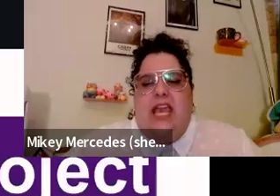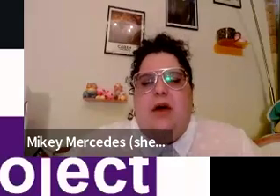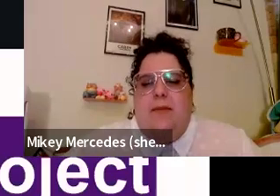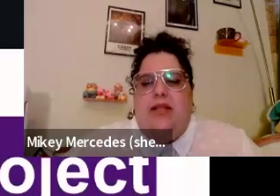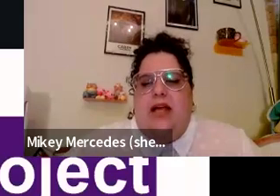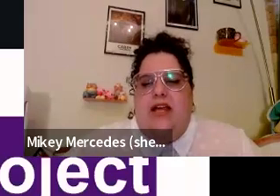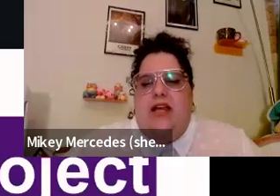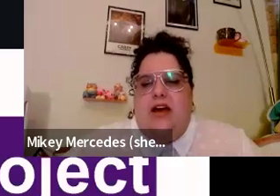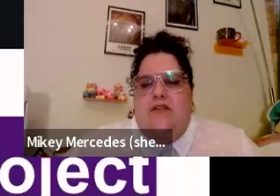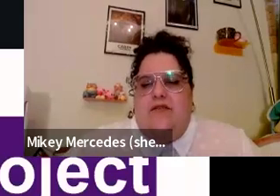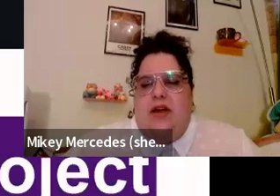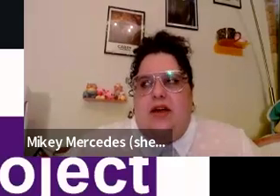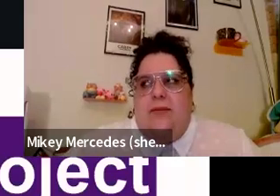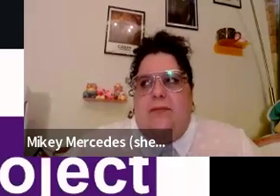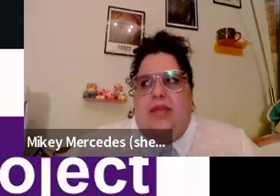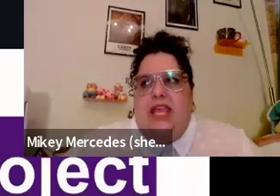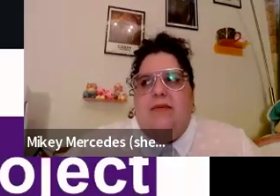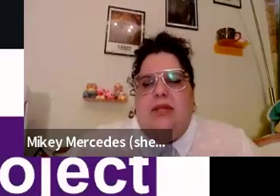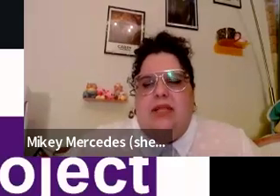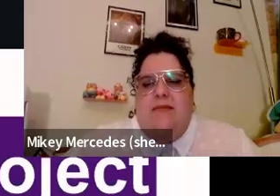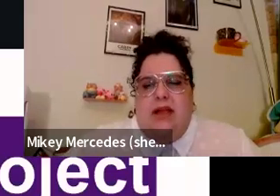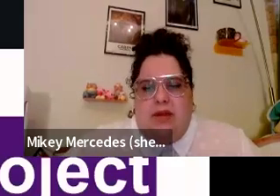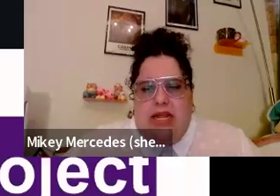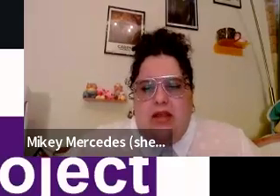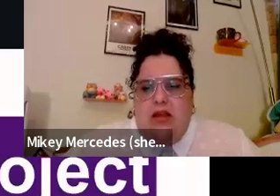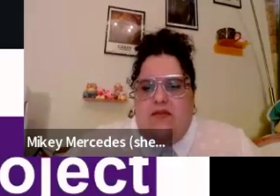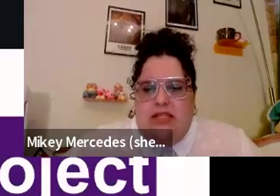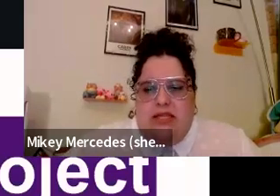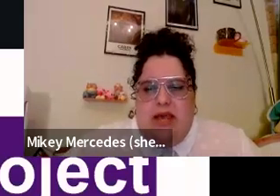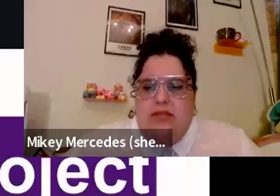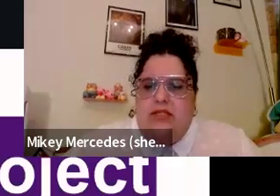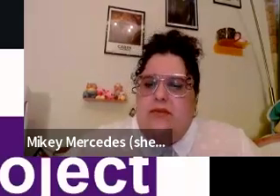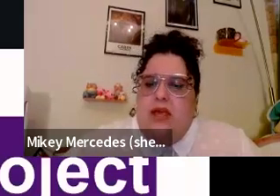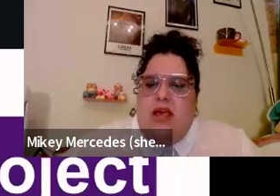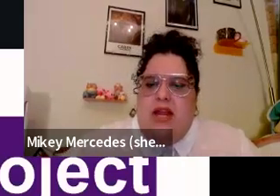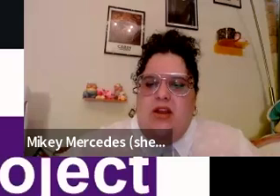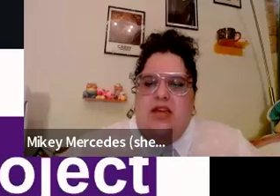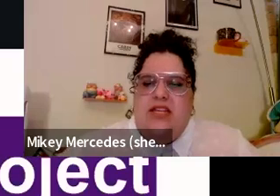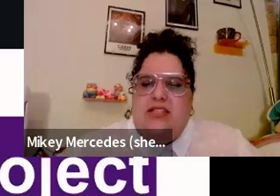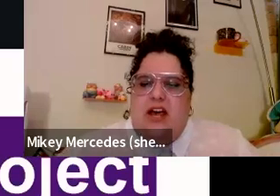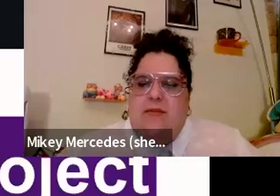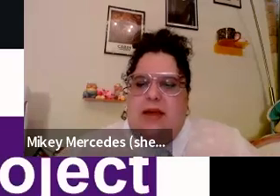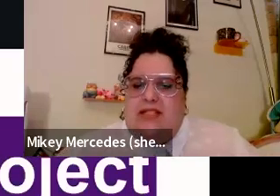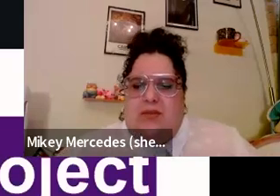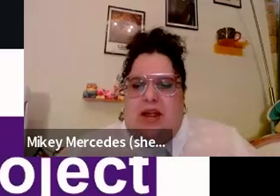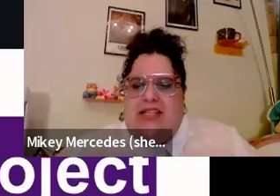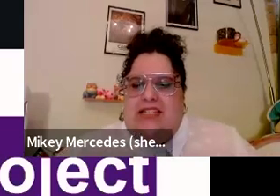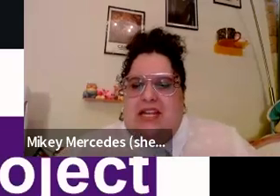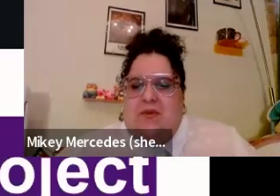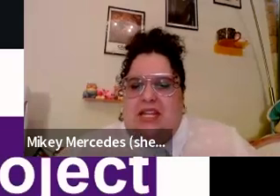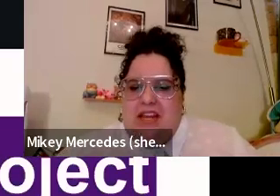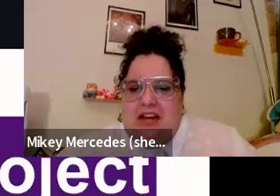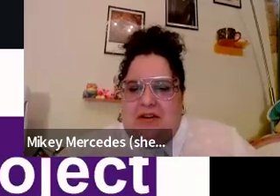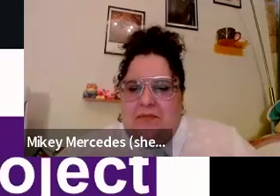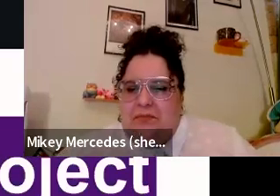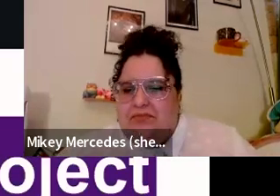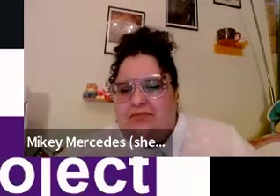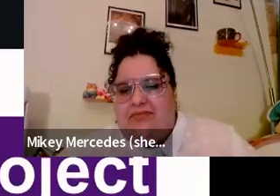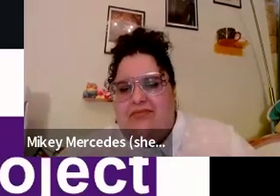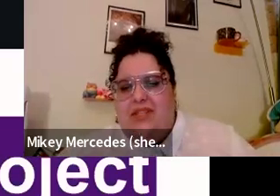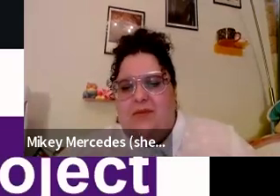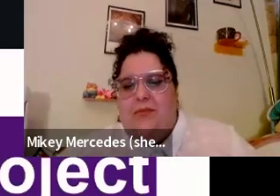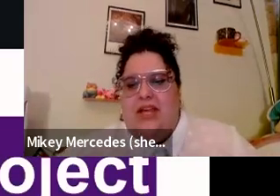in the focus on legal protections, as well as the centering of folks with certain kinds of disabilities like mobility